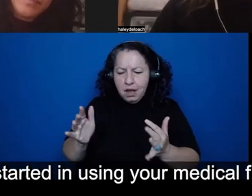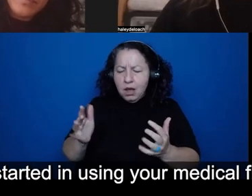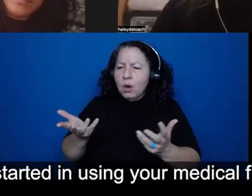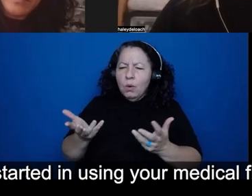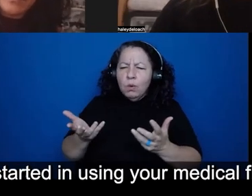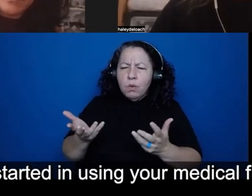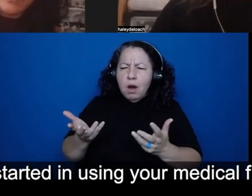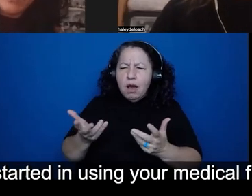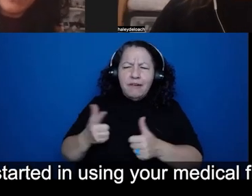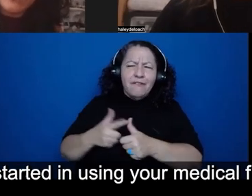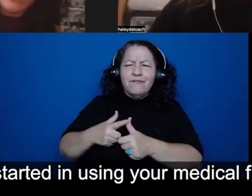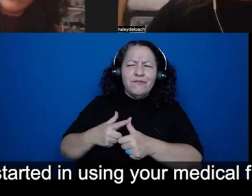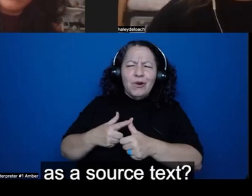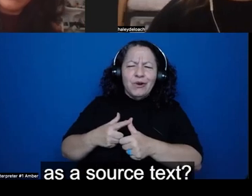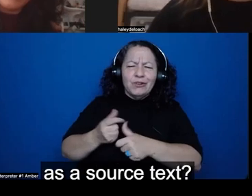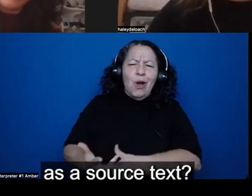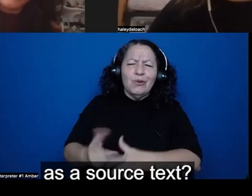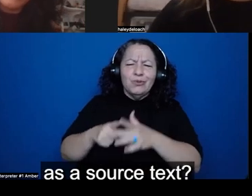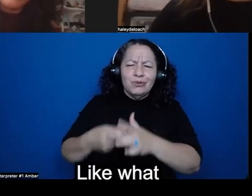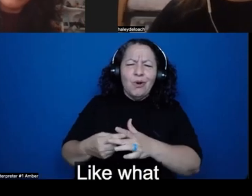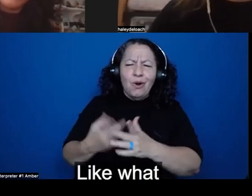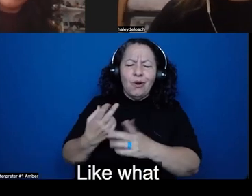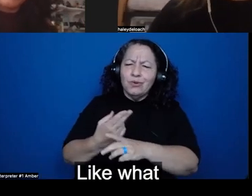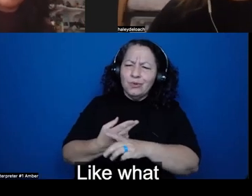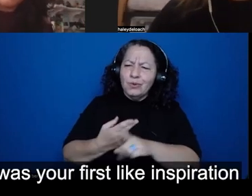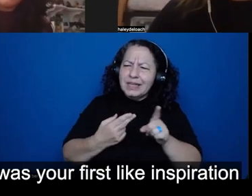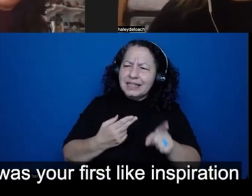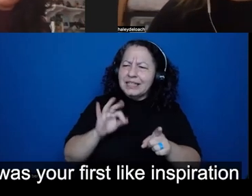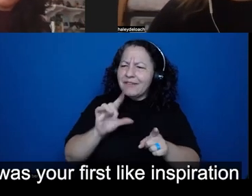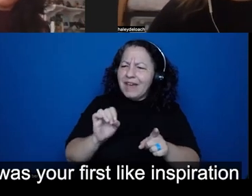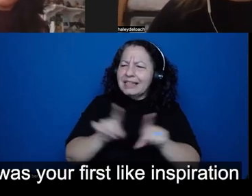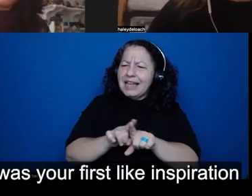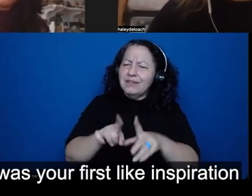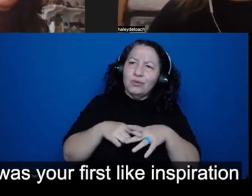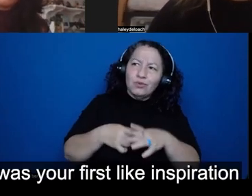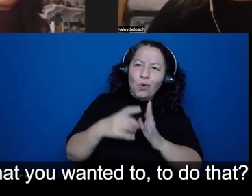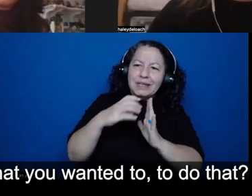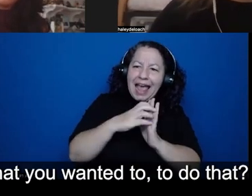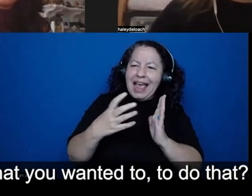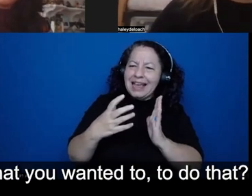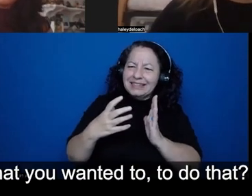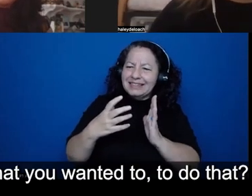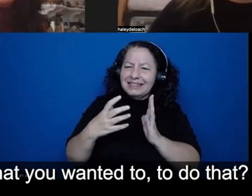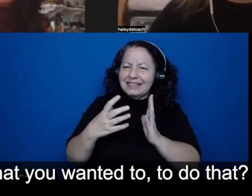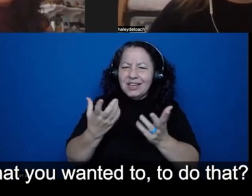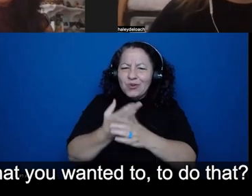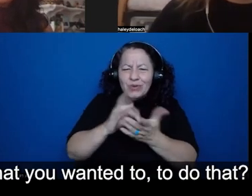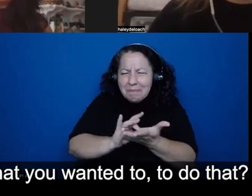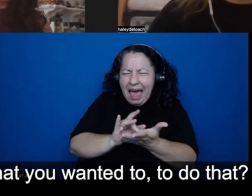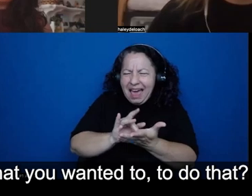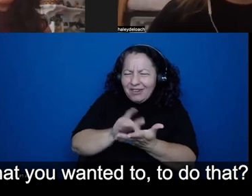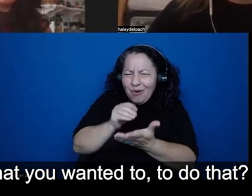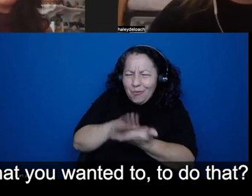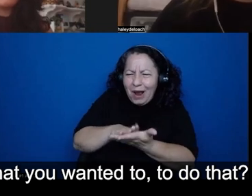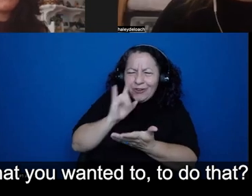got you started in using your medical files as a source text? Like, what was your first like inspiration that you wanted to